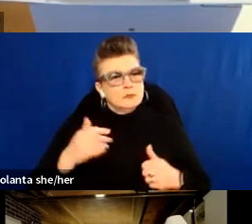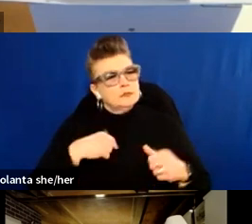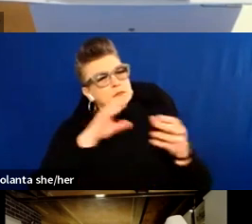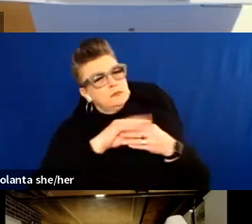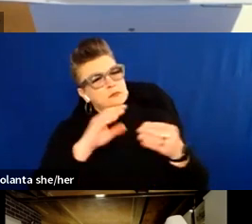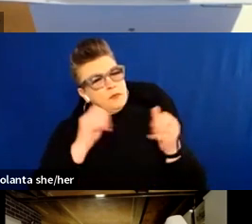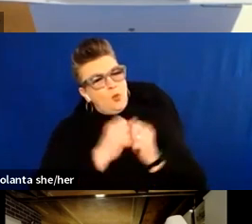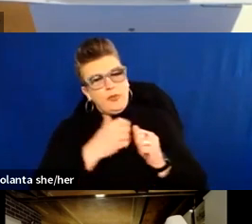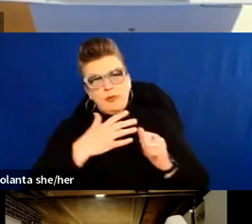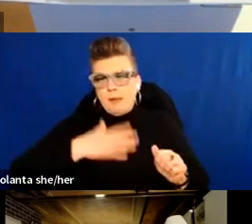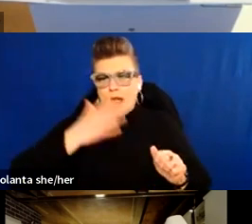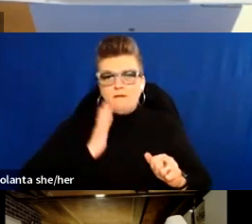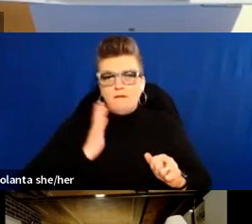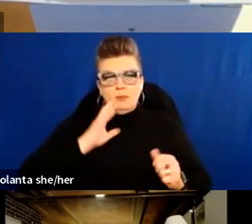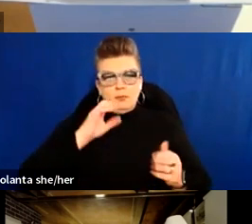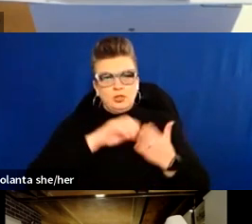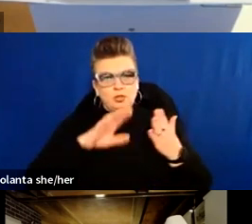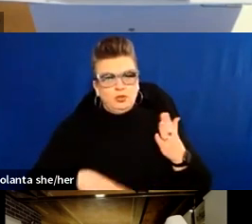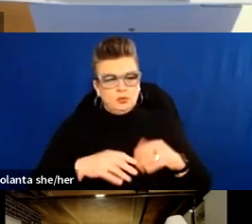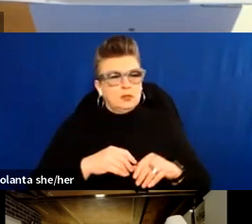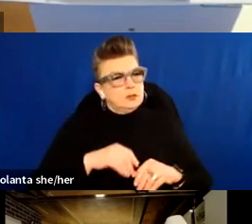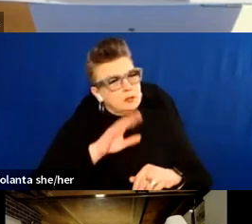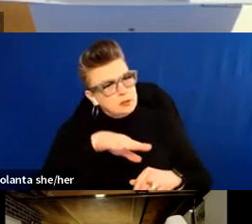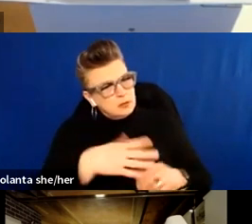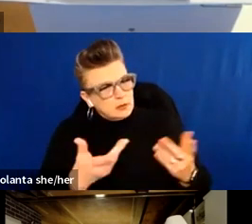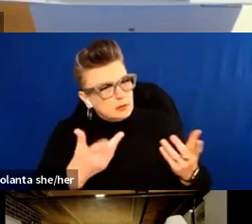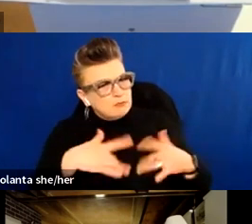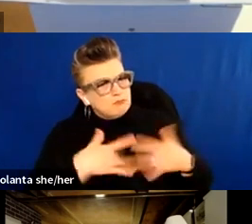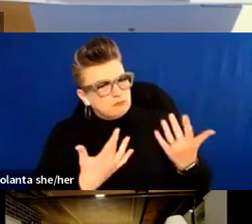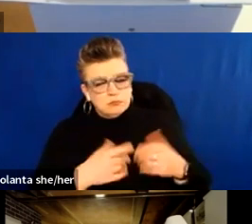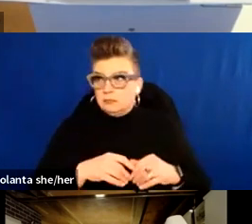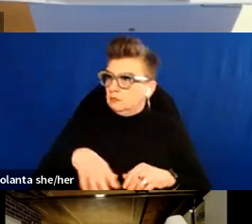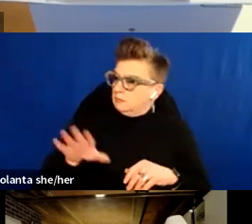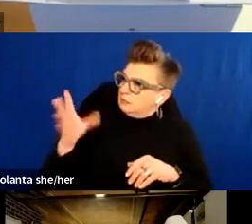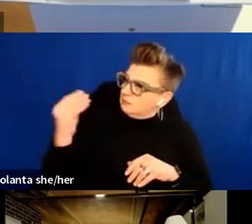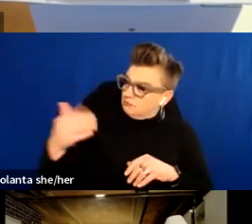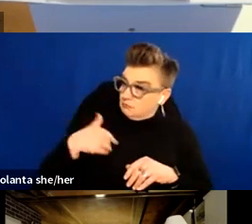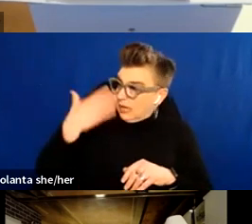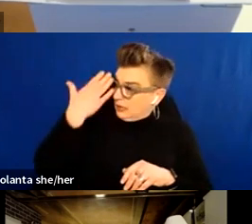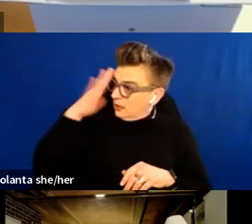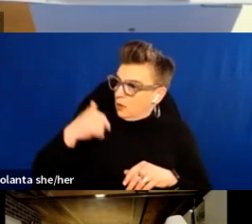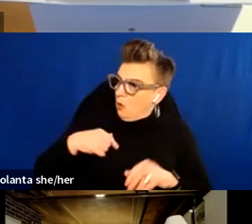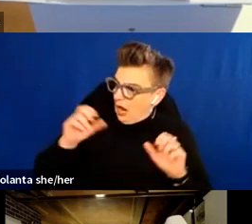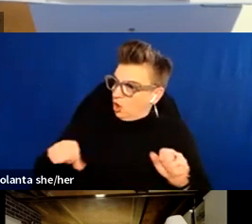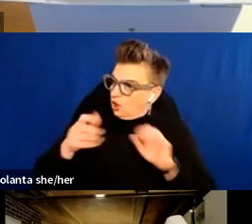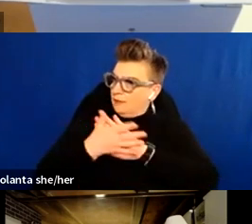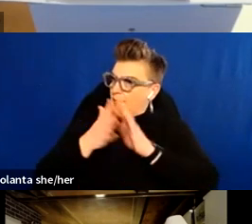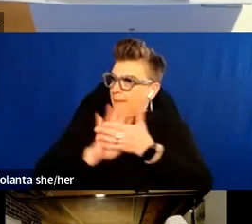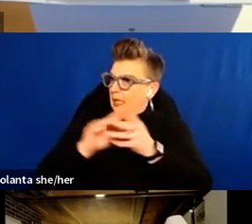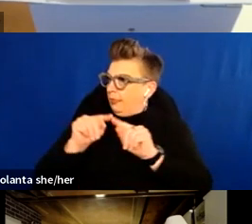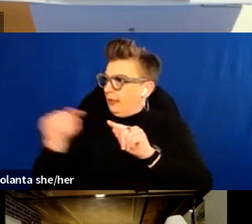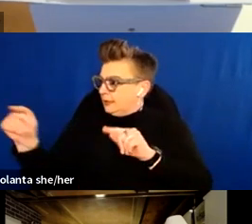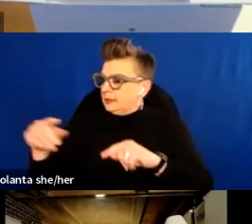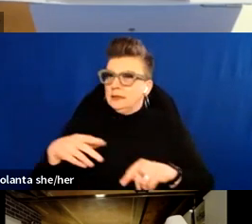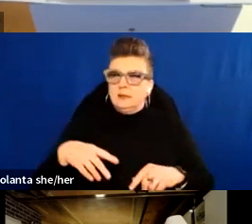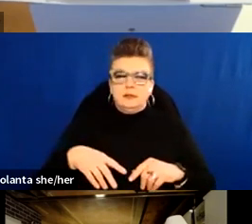all the time who say to me things like golly you know i didn't know i could have been a like fill in the blank i didn't